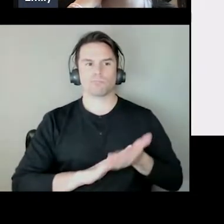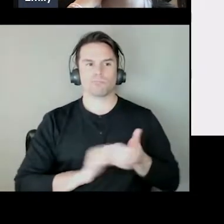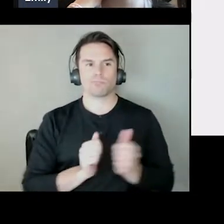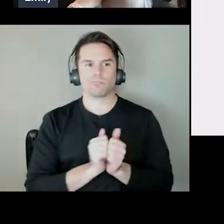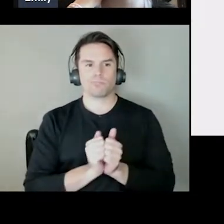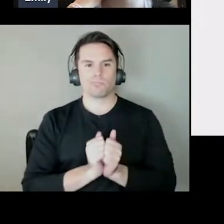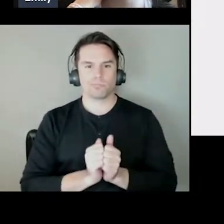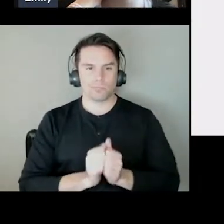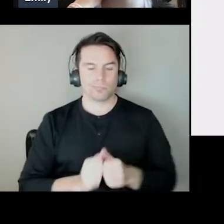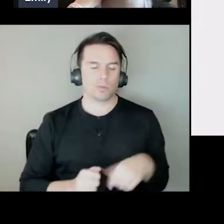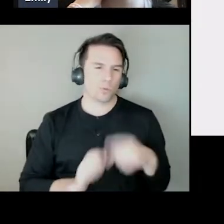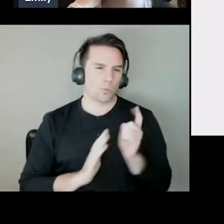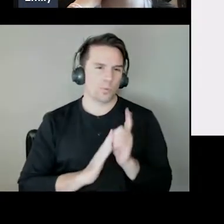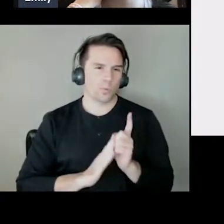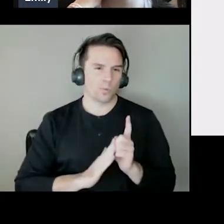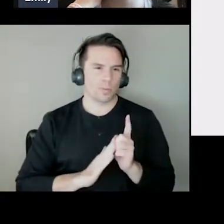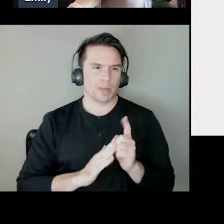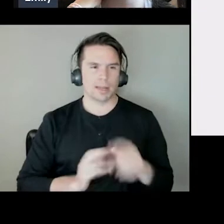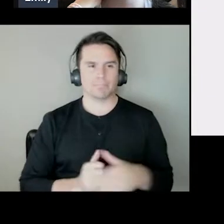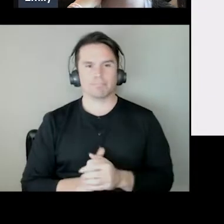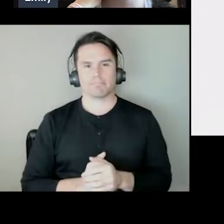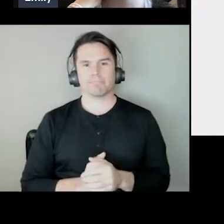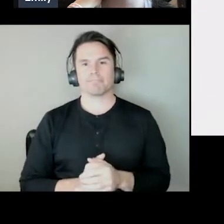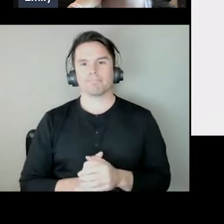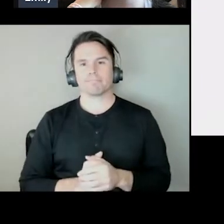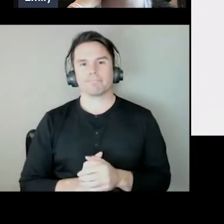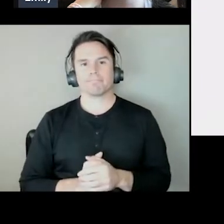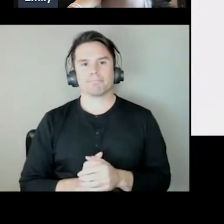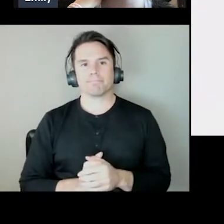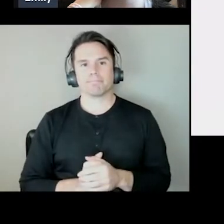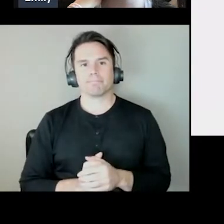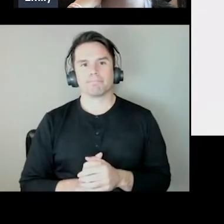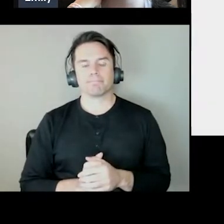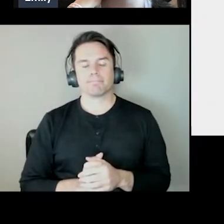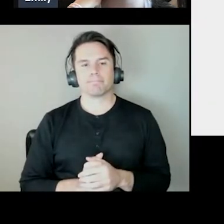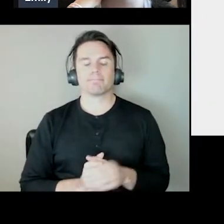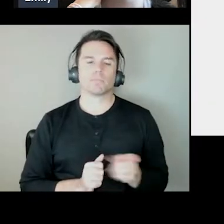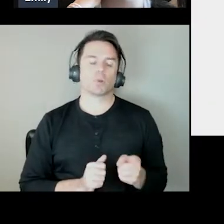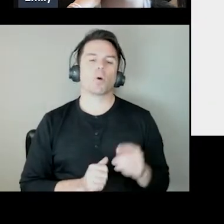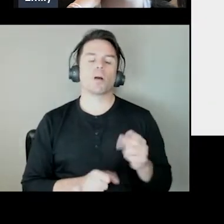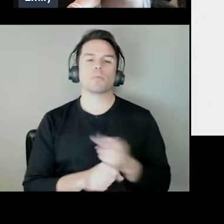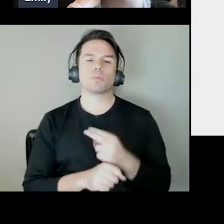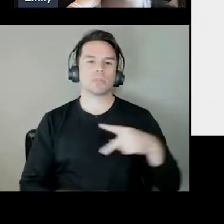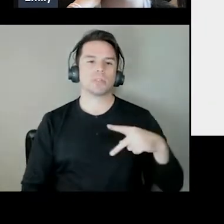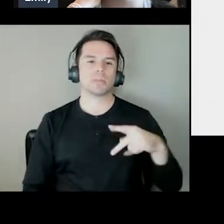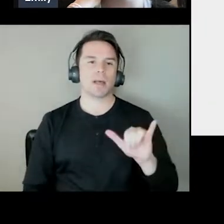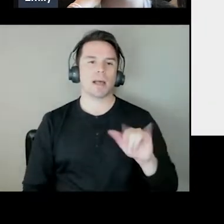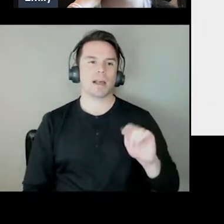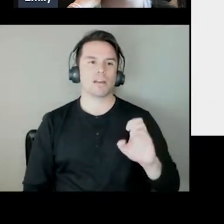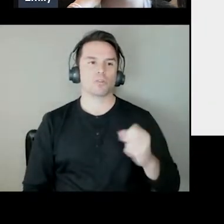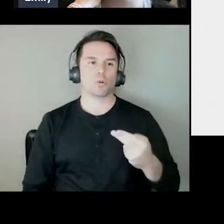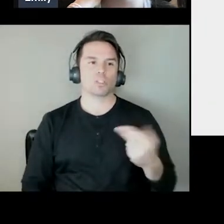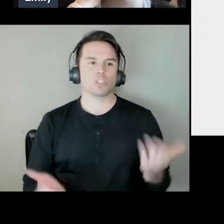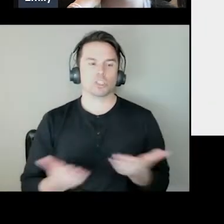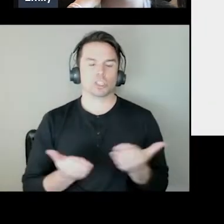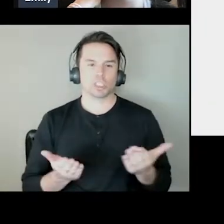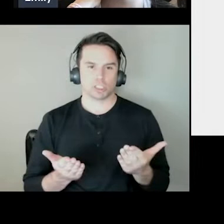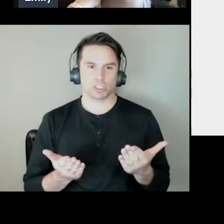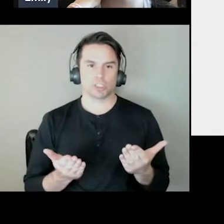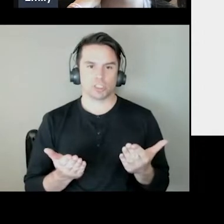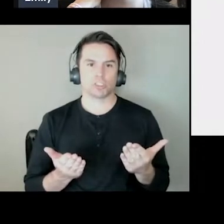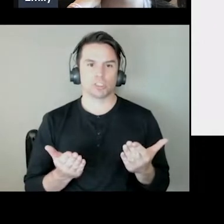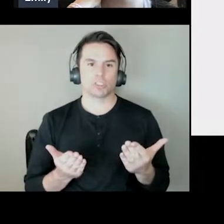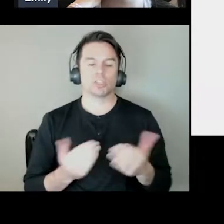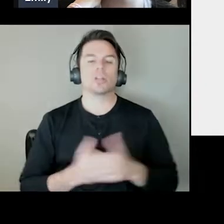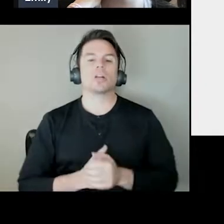minute and probably not going too much into details of this code. So I'm using PyTorch here. We are using PyTorch Vision